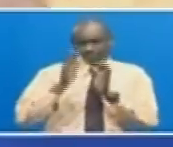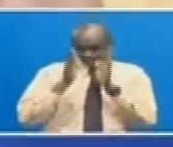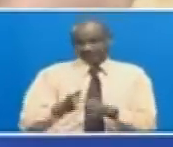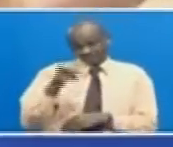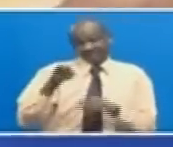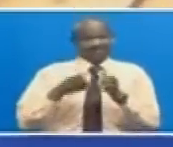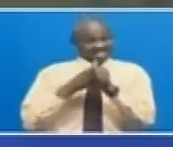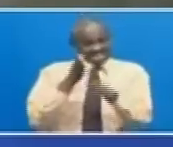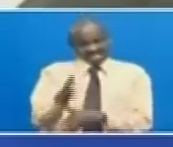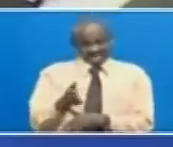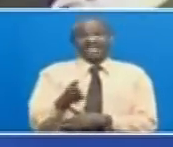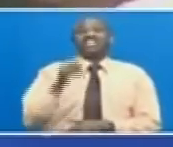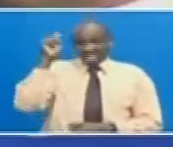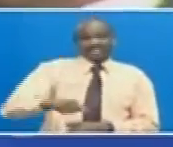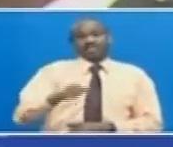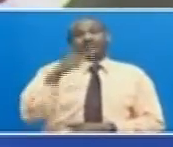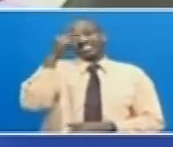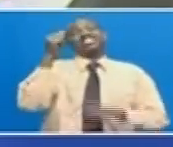in 2010.